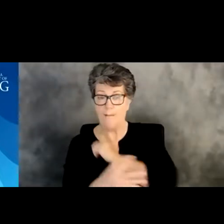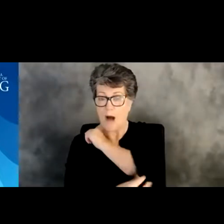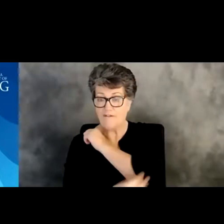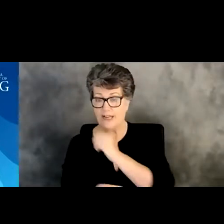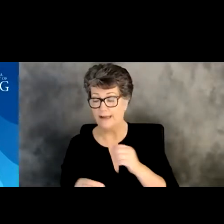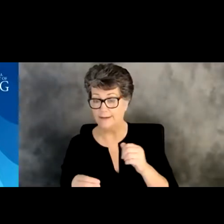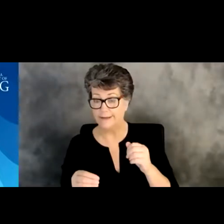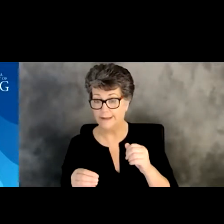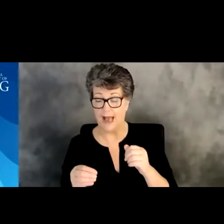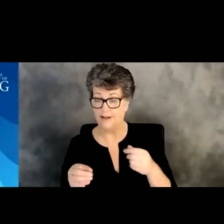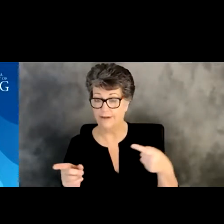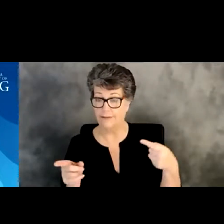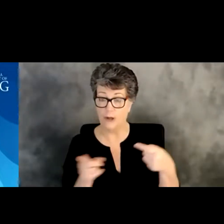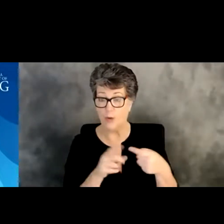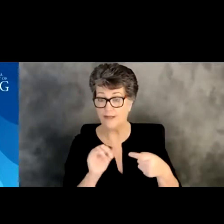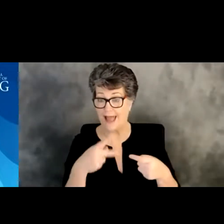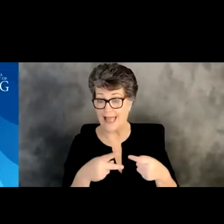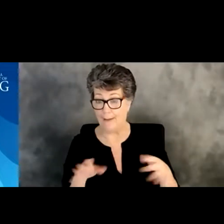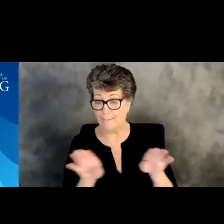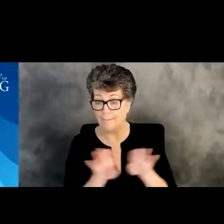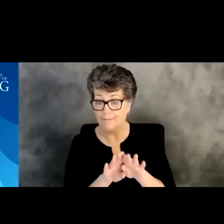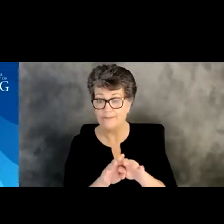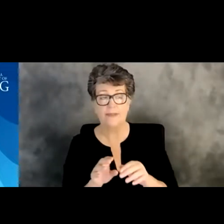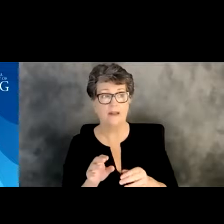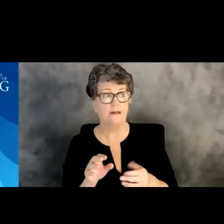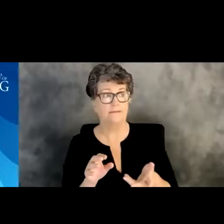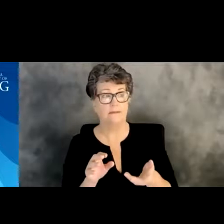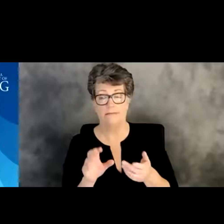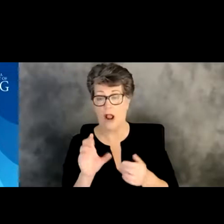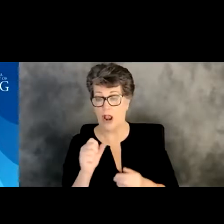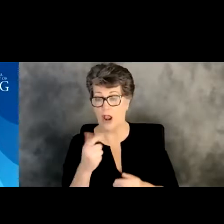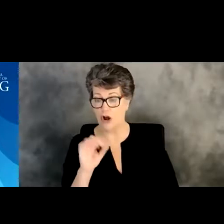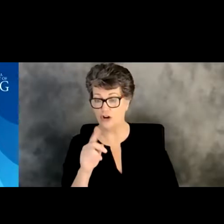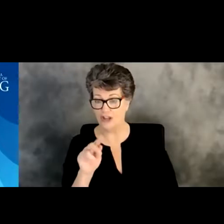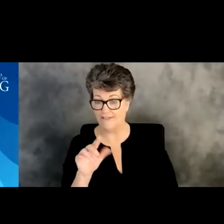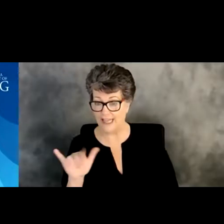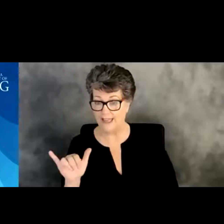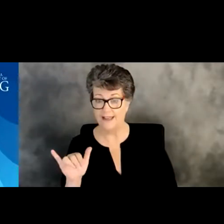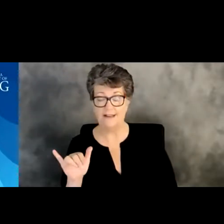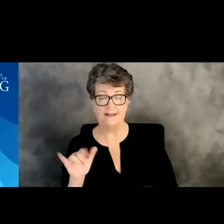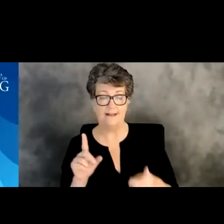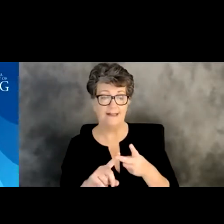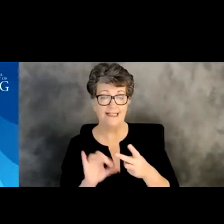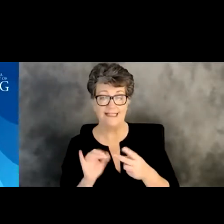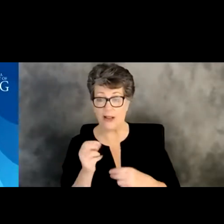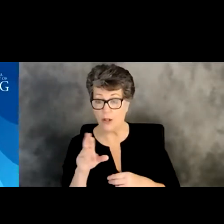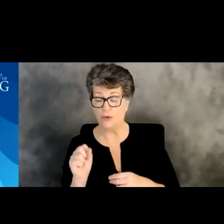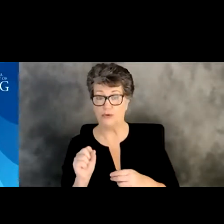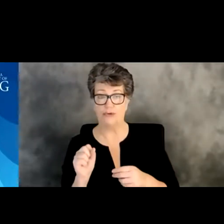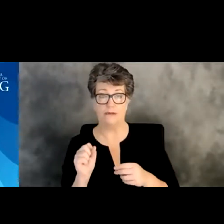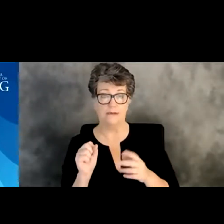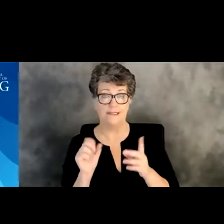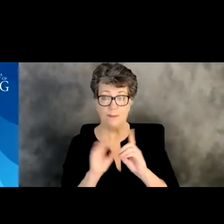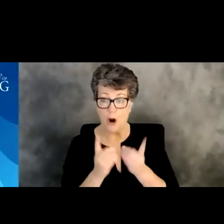gap in affordability for all, longevity. Making sure it's data driven, but also has the stakeholders, the agency, the departments,